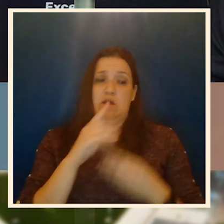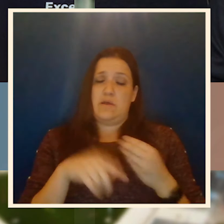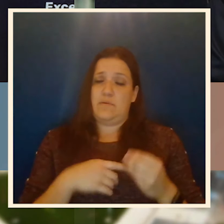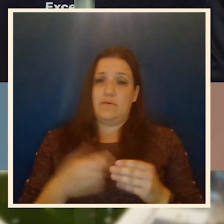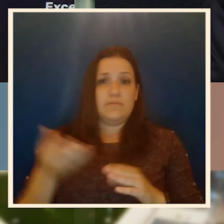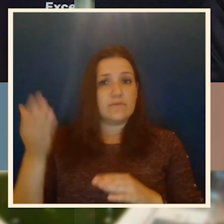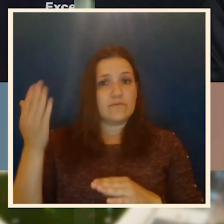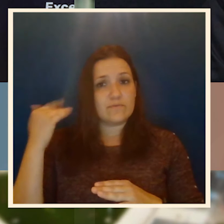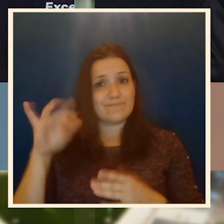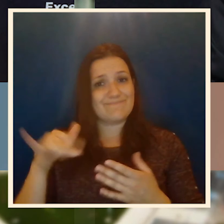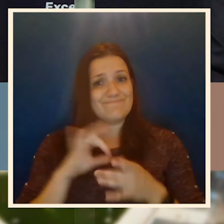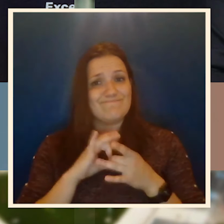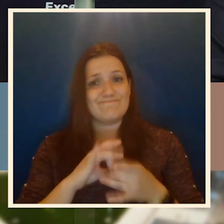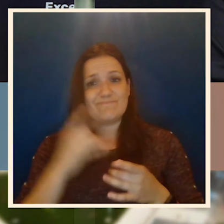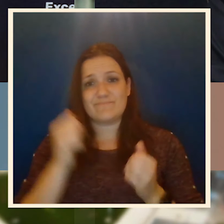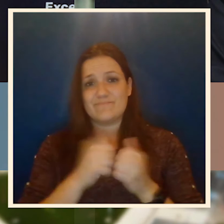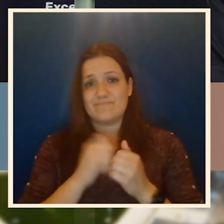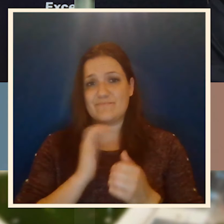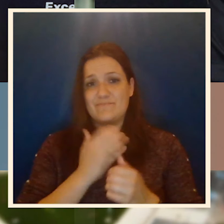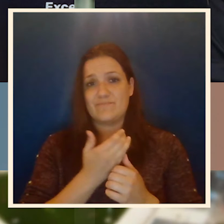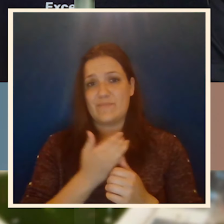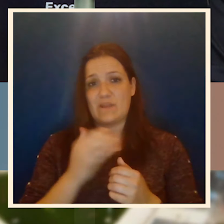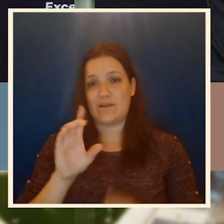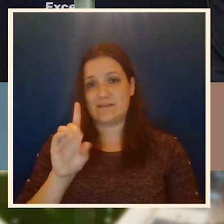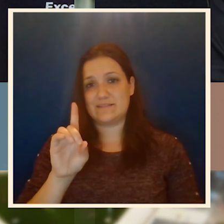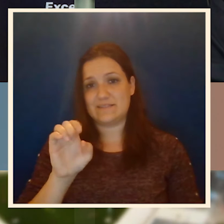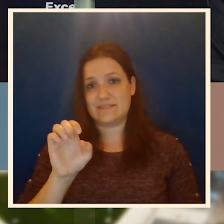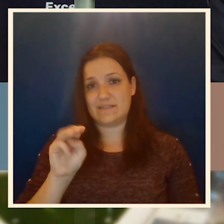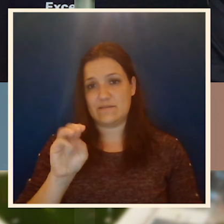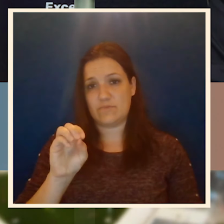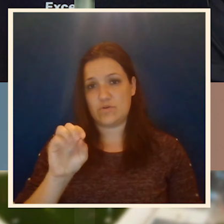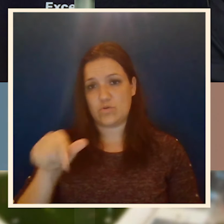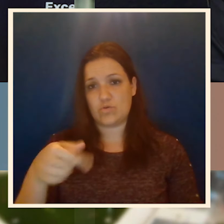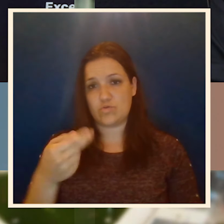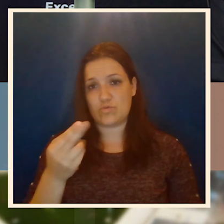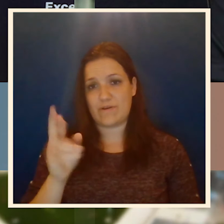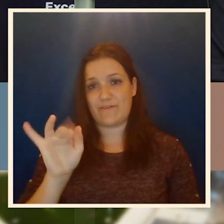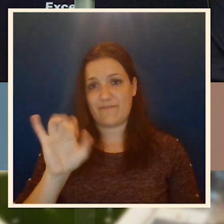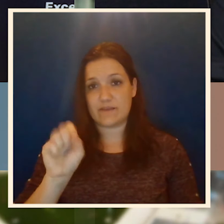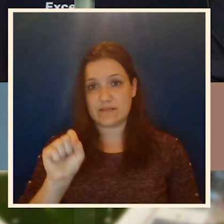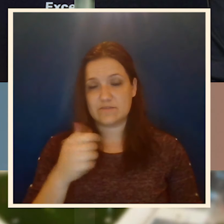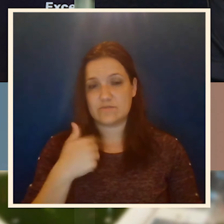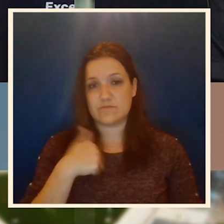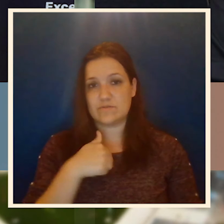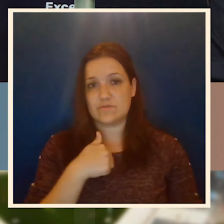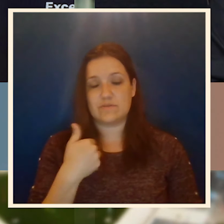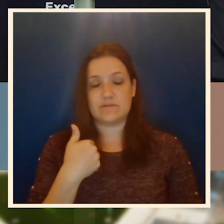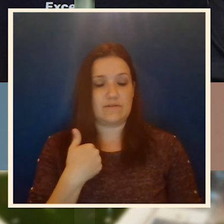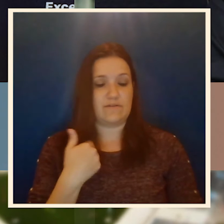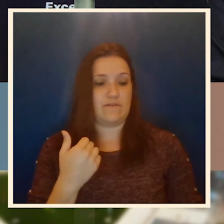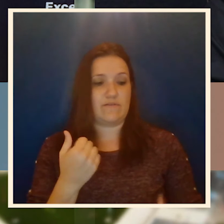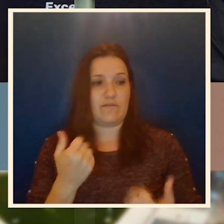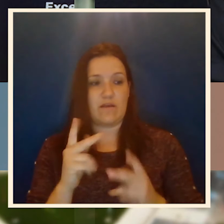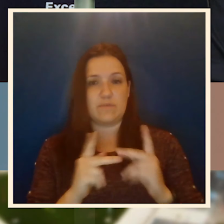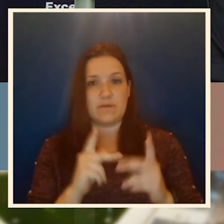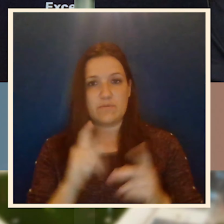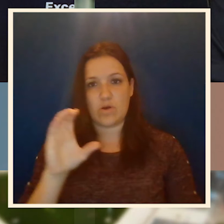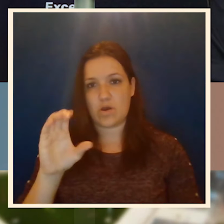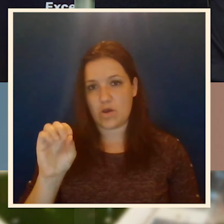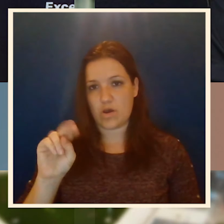5.4% that we've seen statewide. And again, as we've talked about, I think that has a lot to do with our